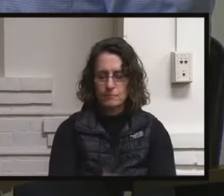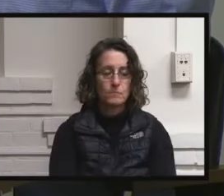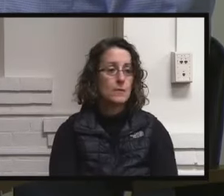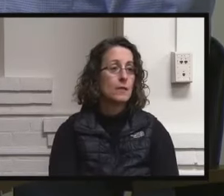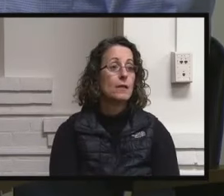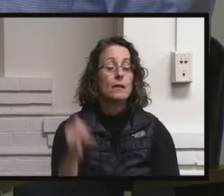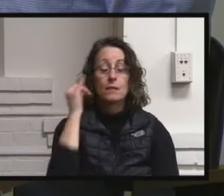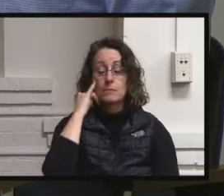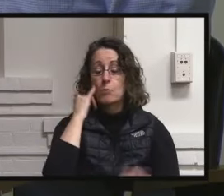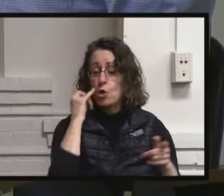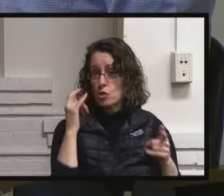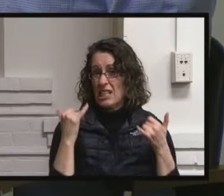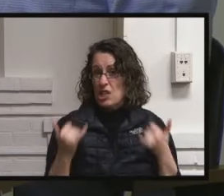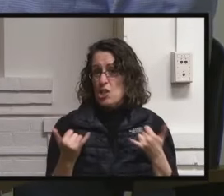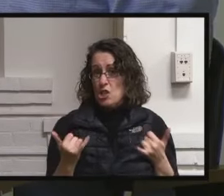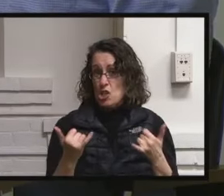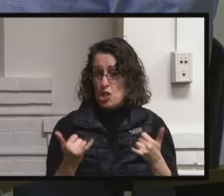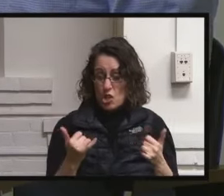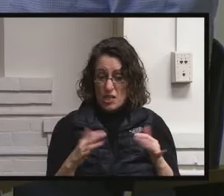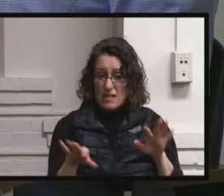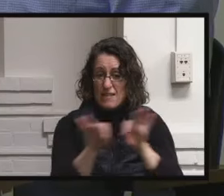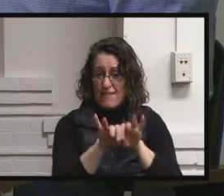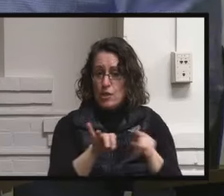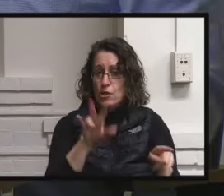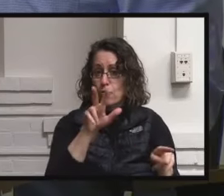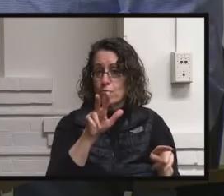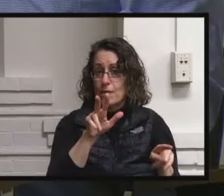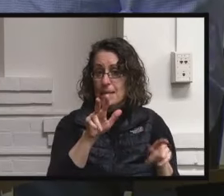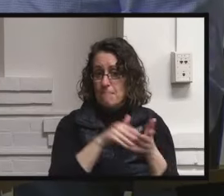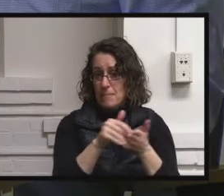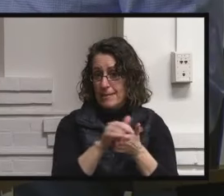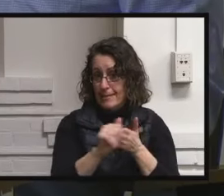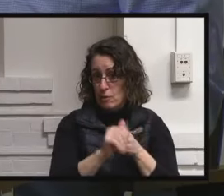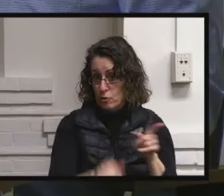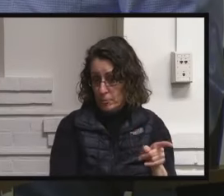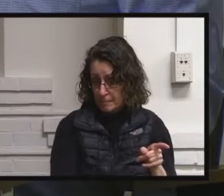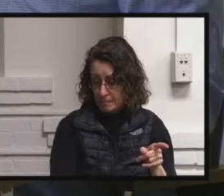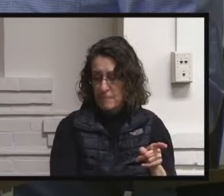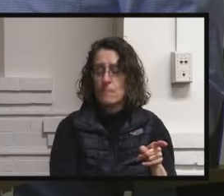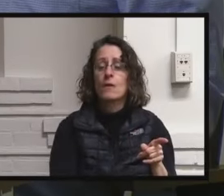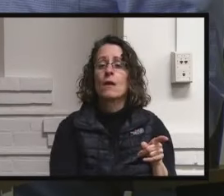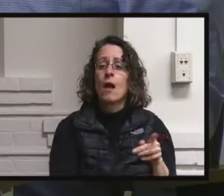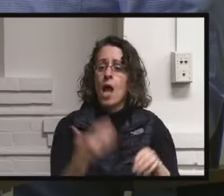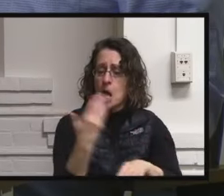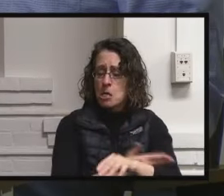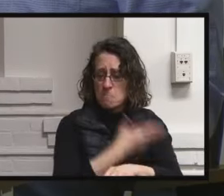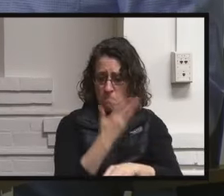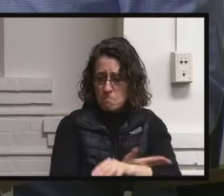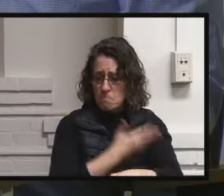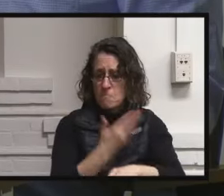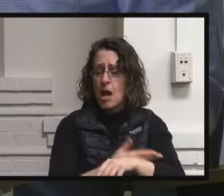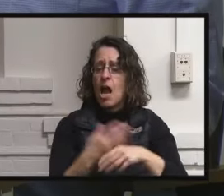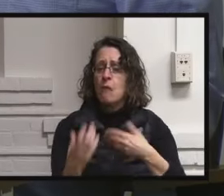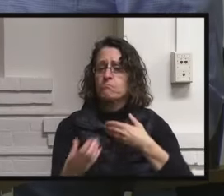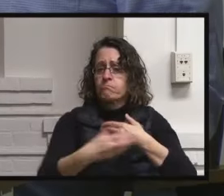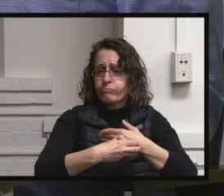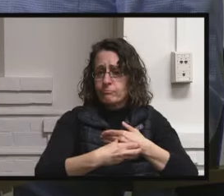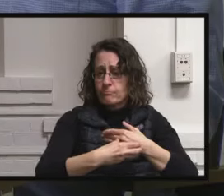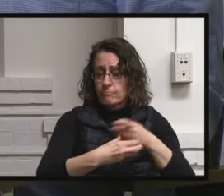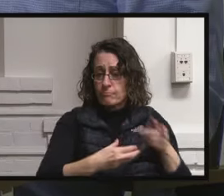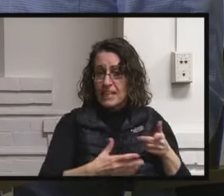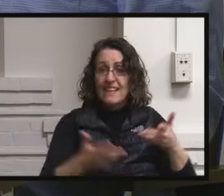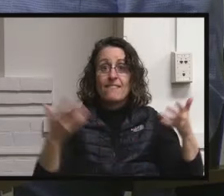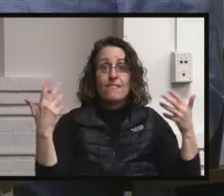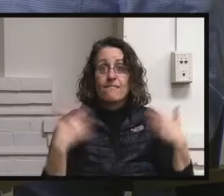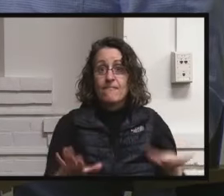was presently valued at $3 million. And over the course of this project, at the conclusion, the assessor